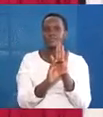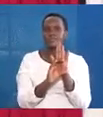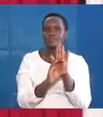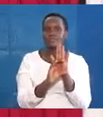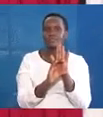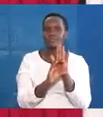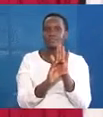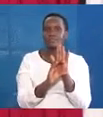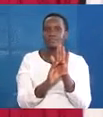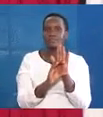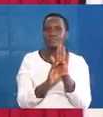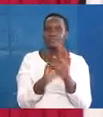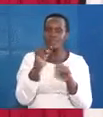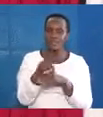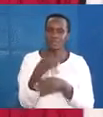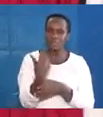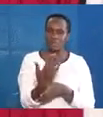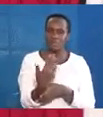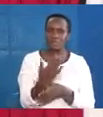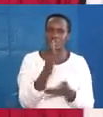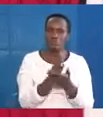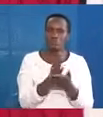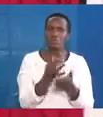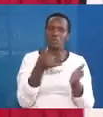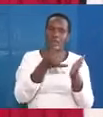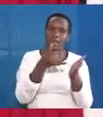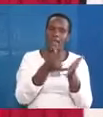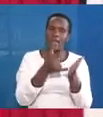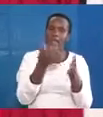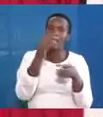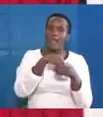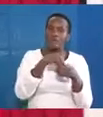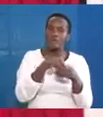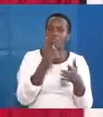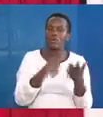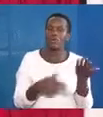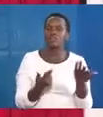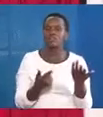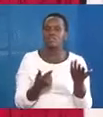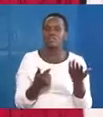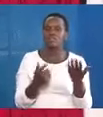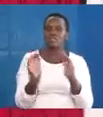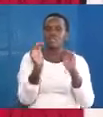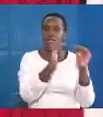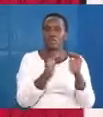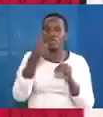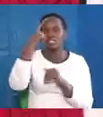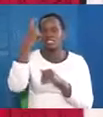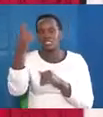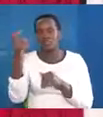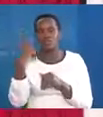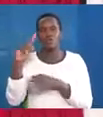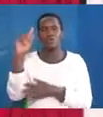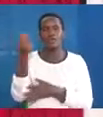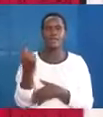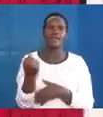This sacred document contains the democratic dreams of Kenya that demand great sacrifices from